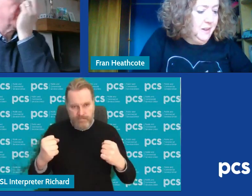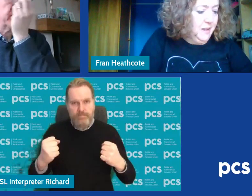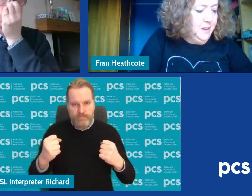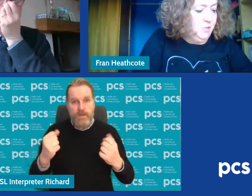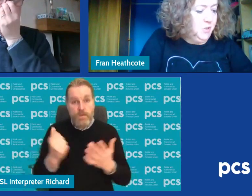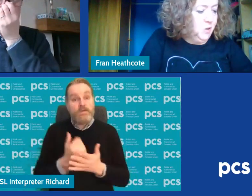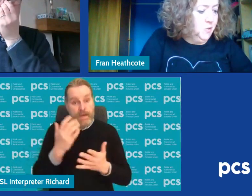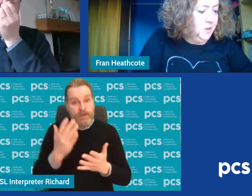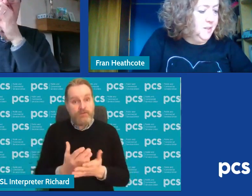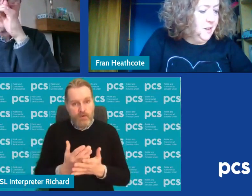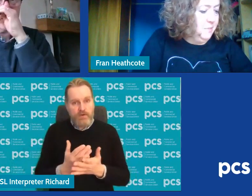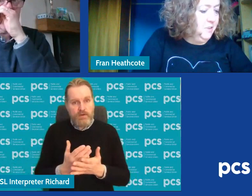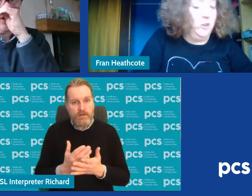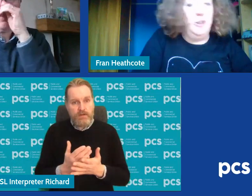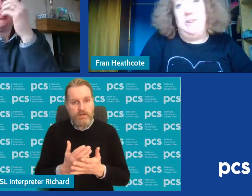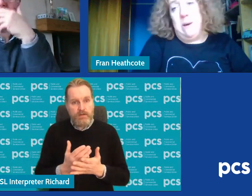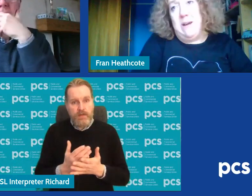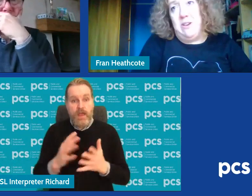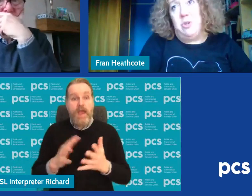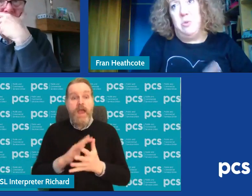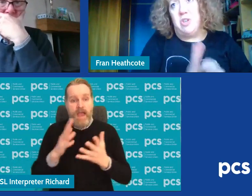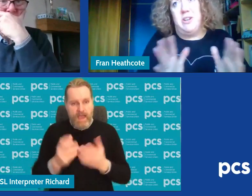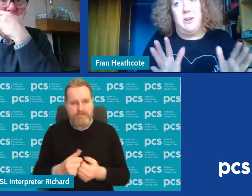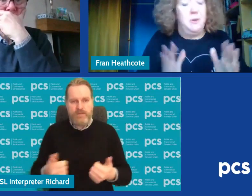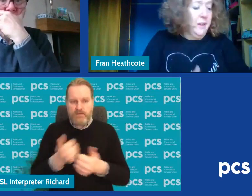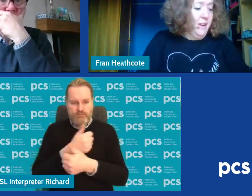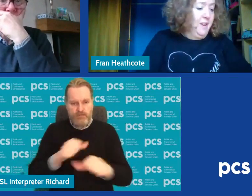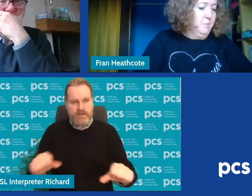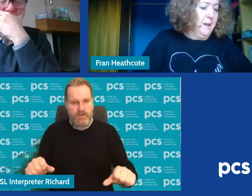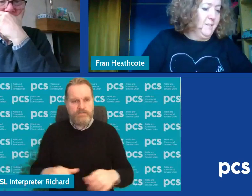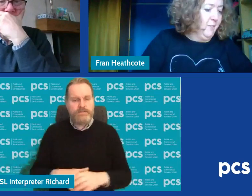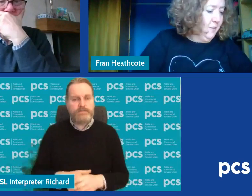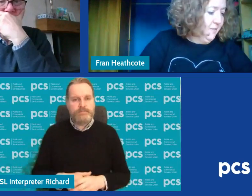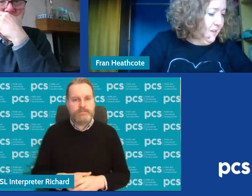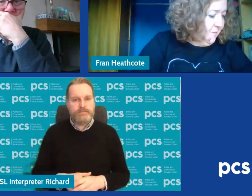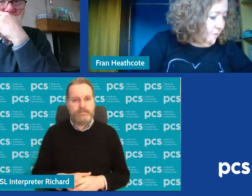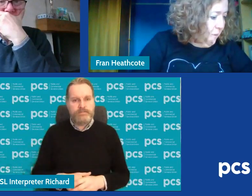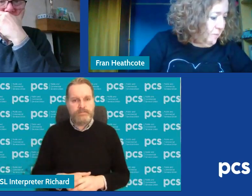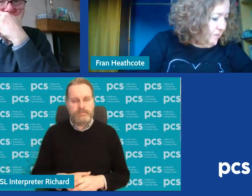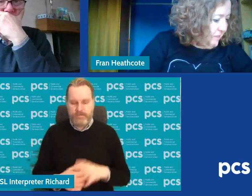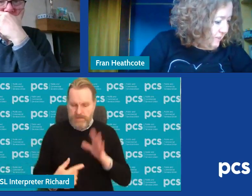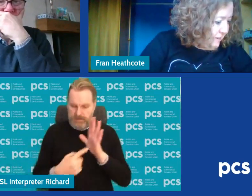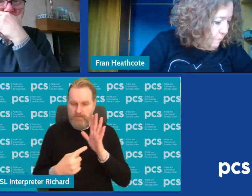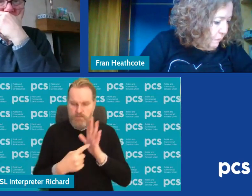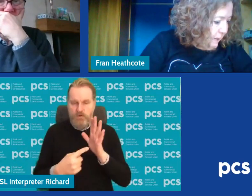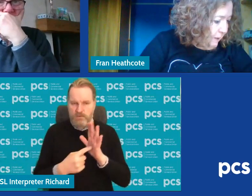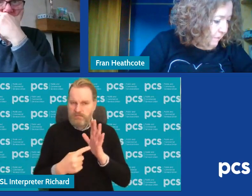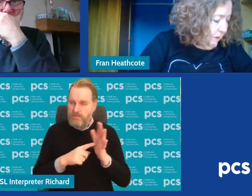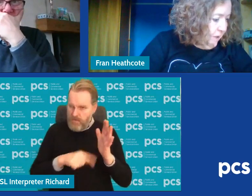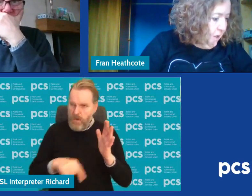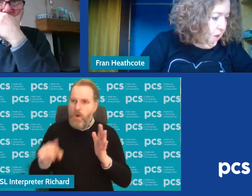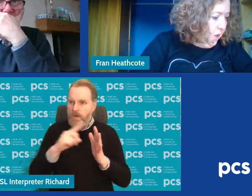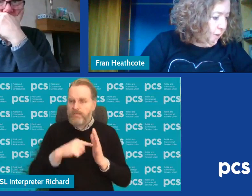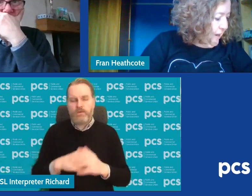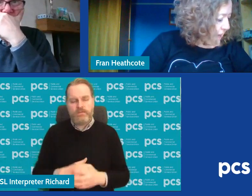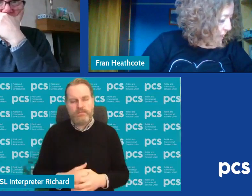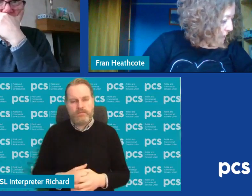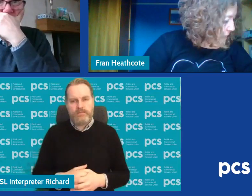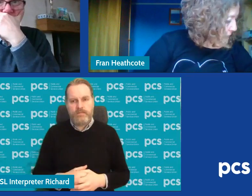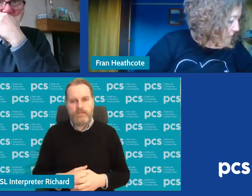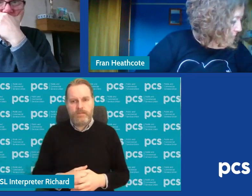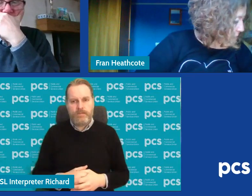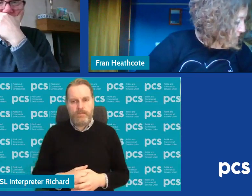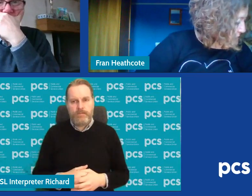everything is resolved in terms of the holiday pay issue, which I know is a massive concern for members in the DWP.